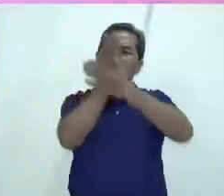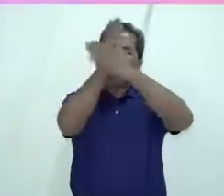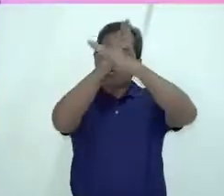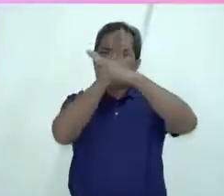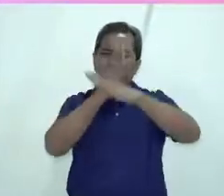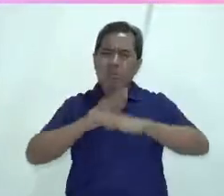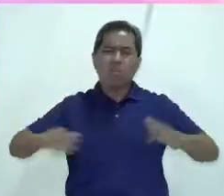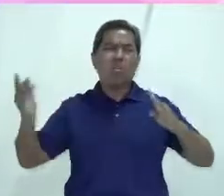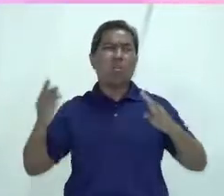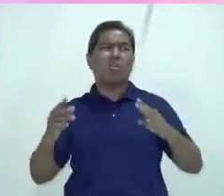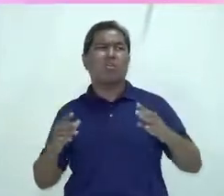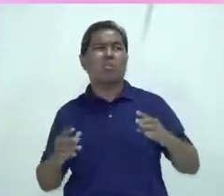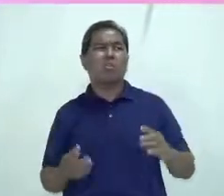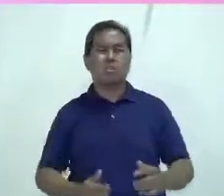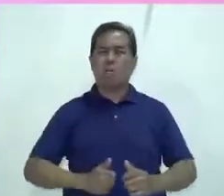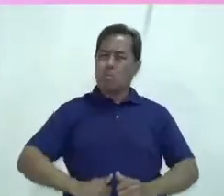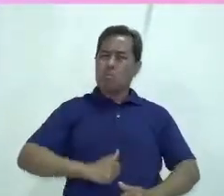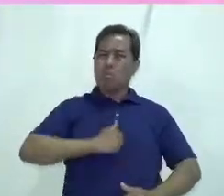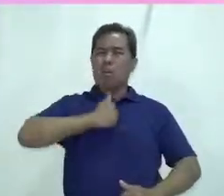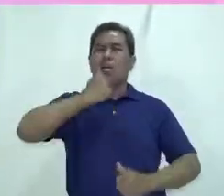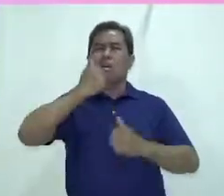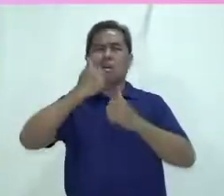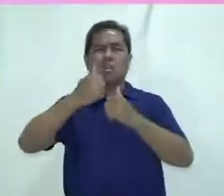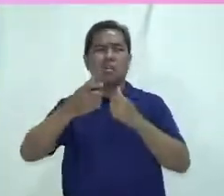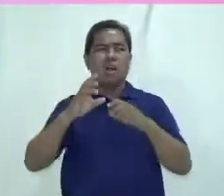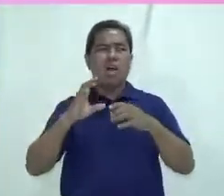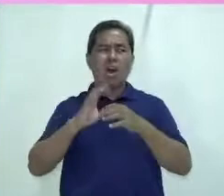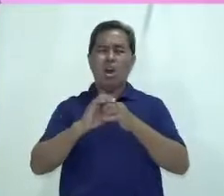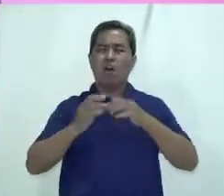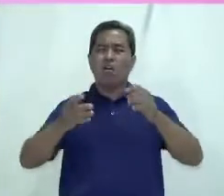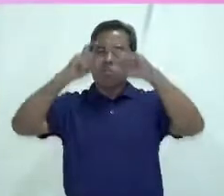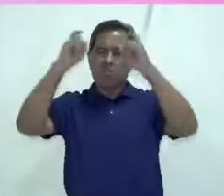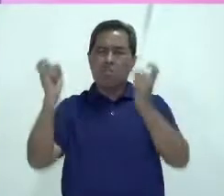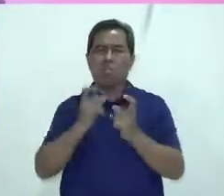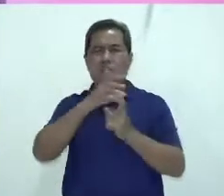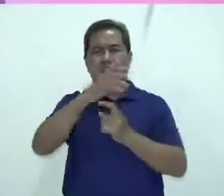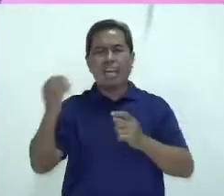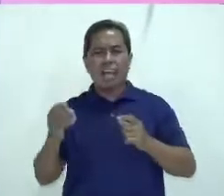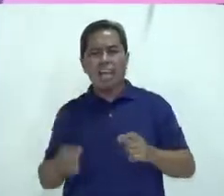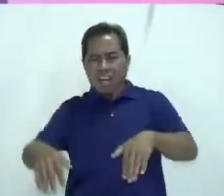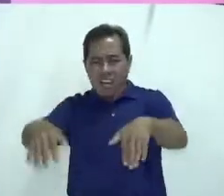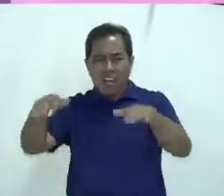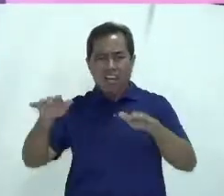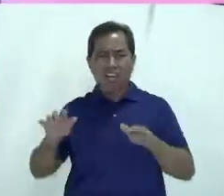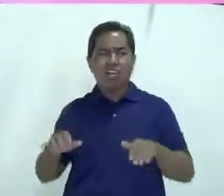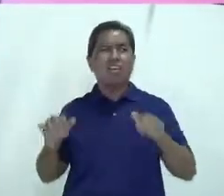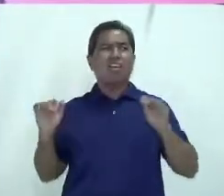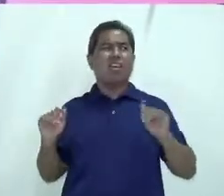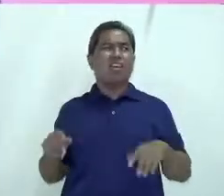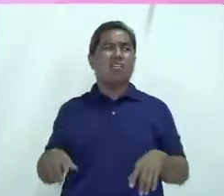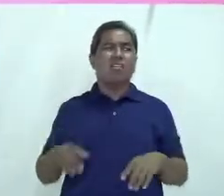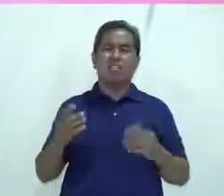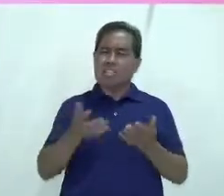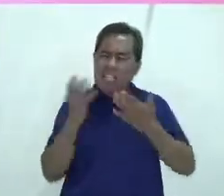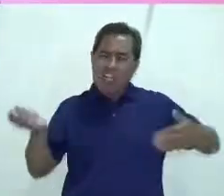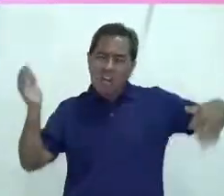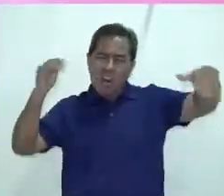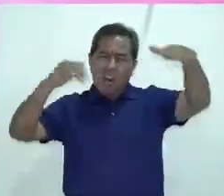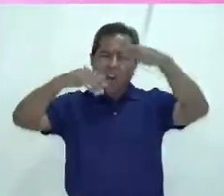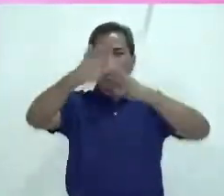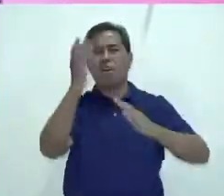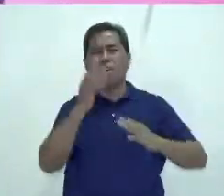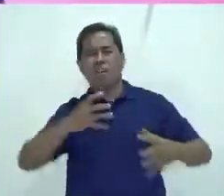silenced the noise of sin and grave, the heavens